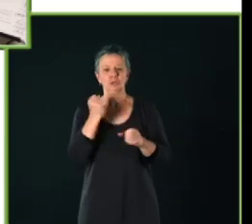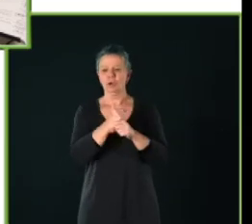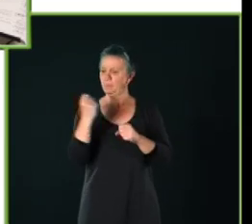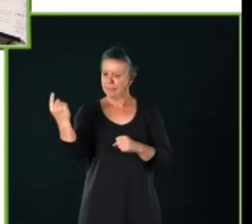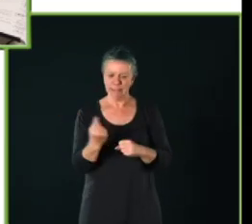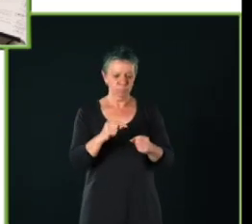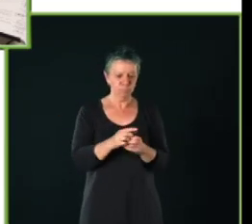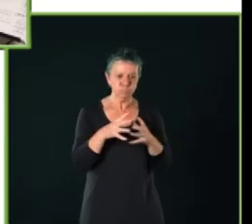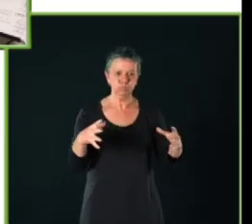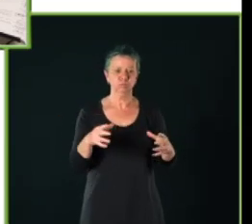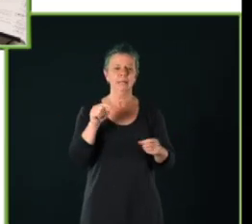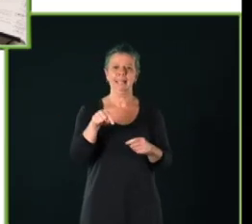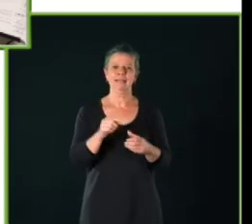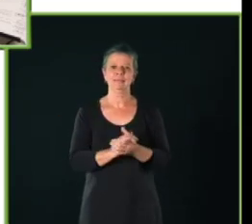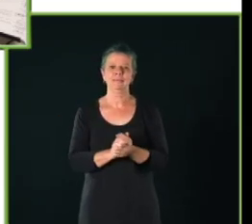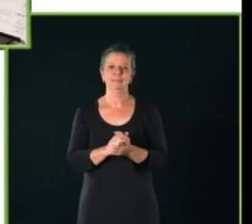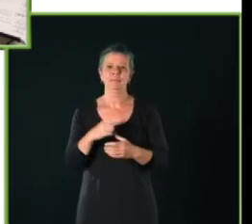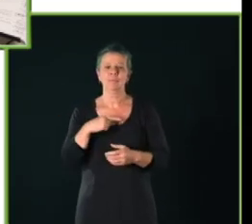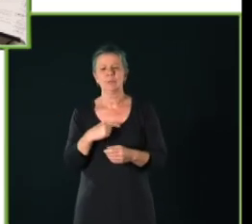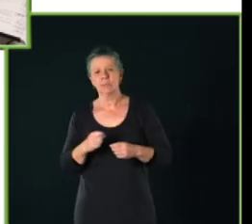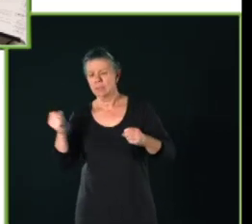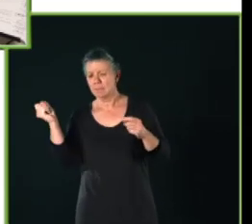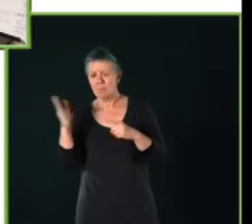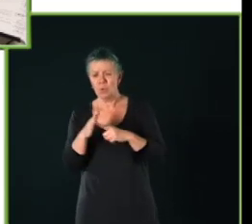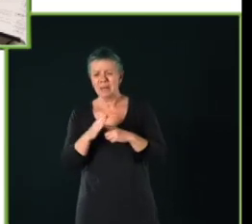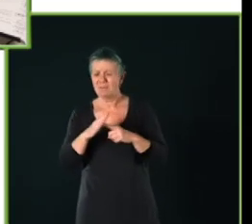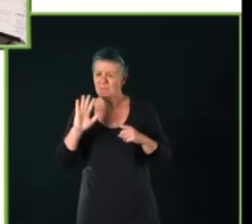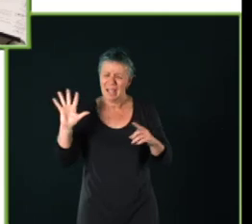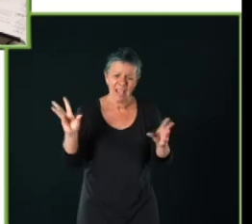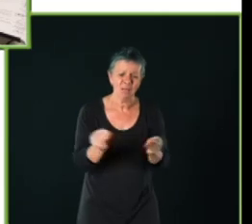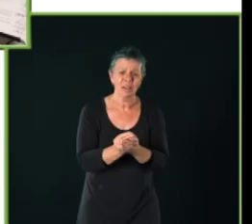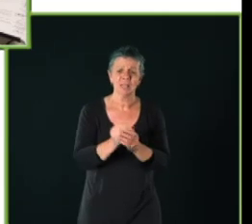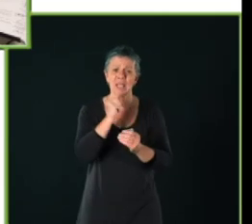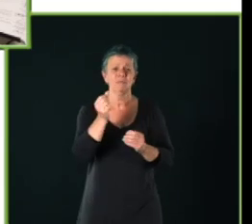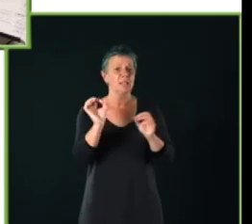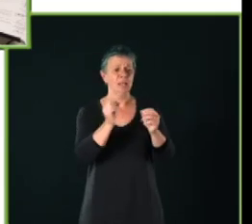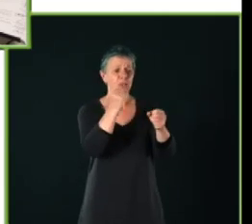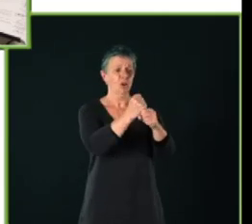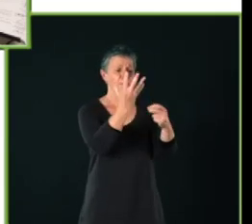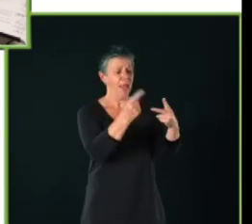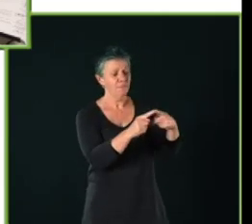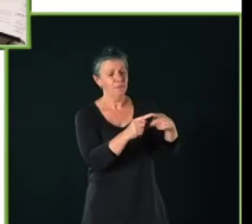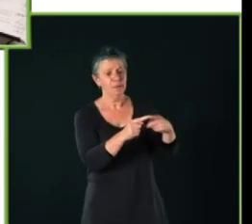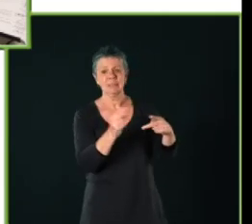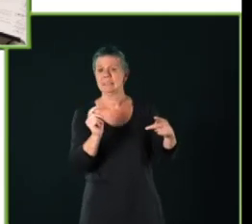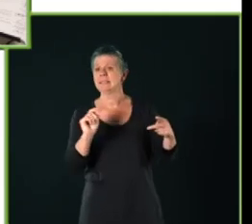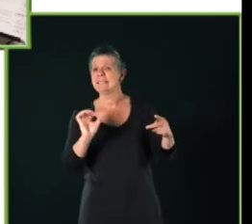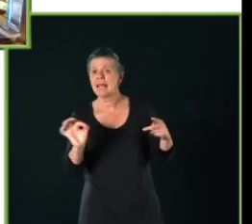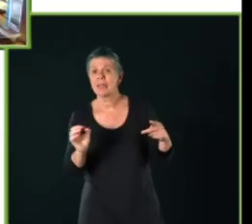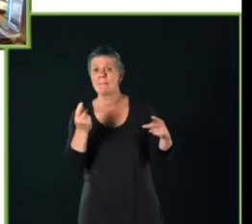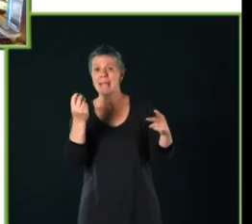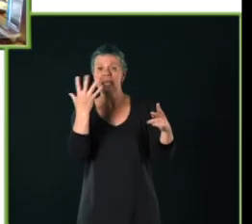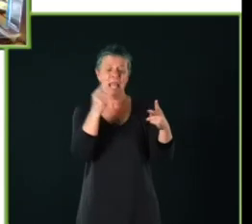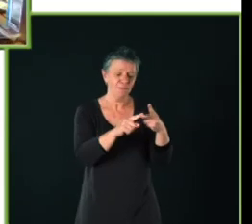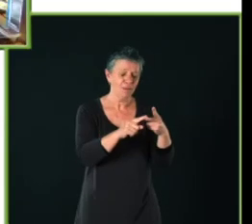important for all things. If you don't have a job, you don't have the money, you have the social problems. We